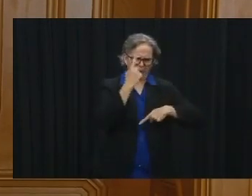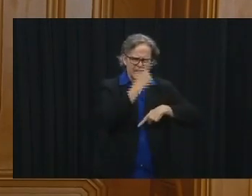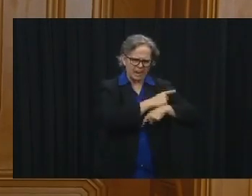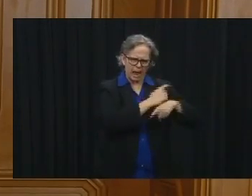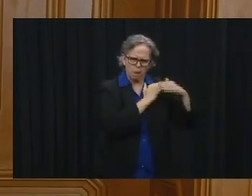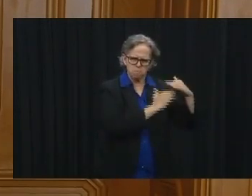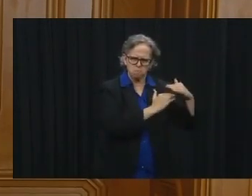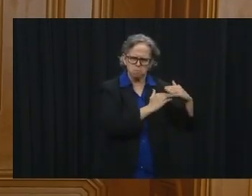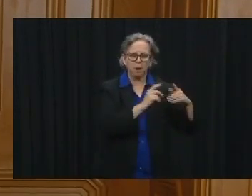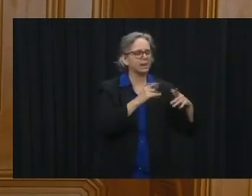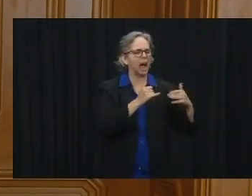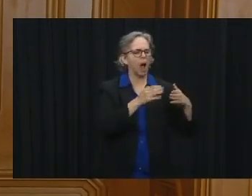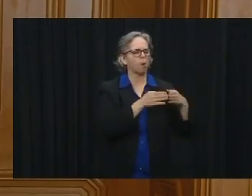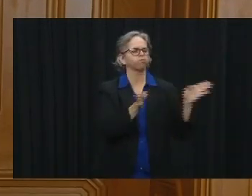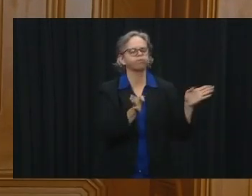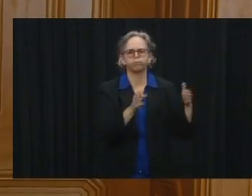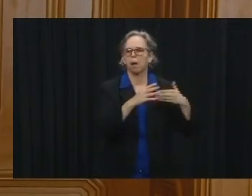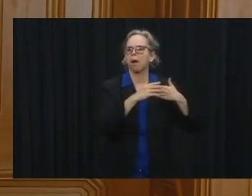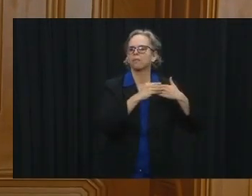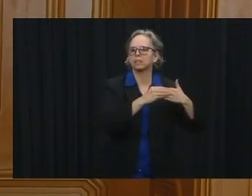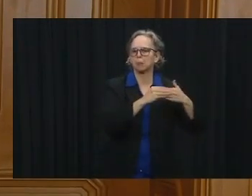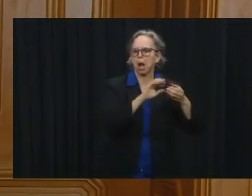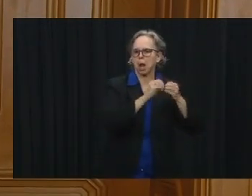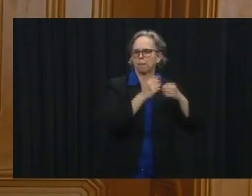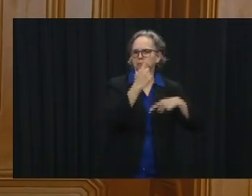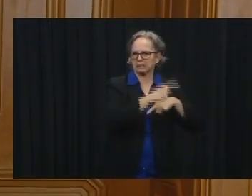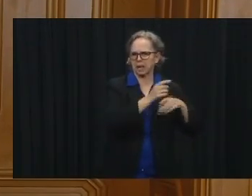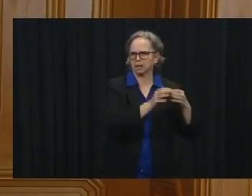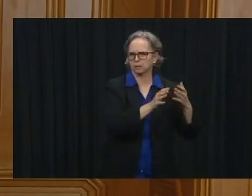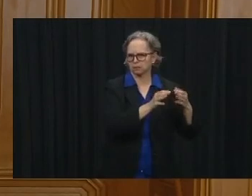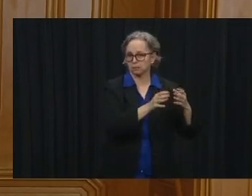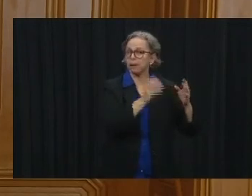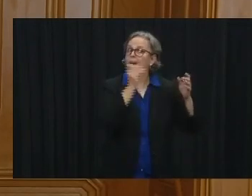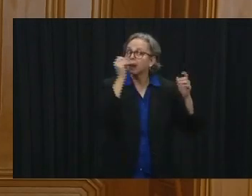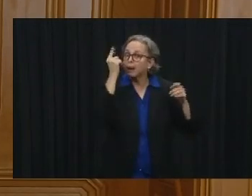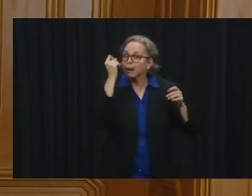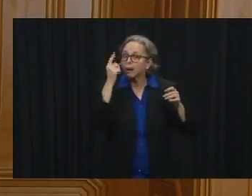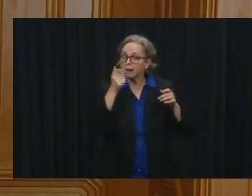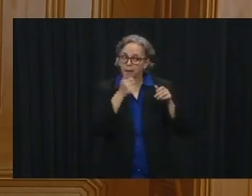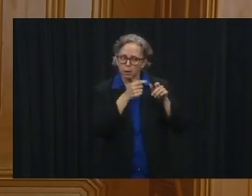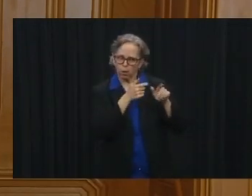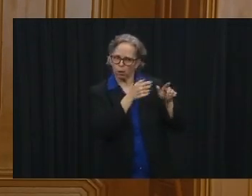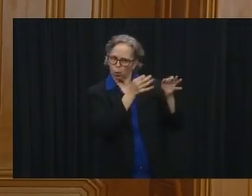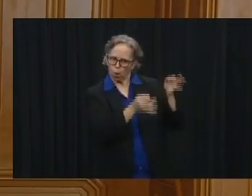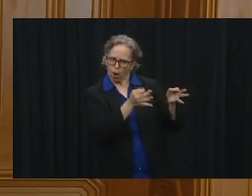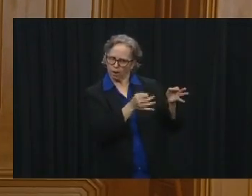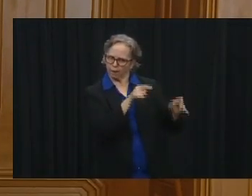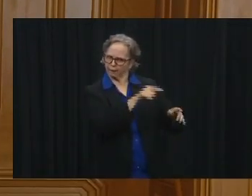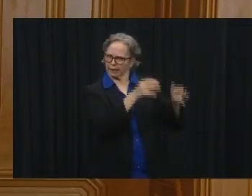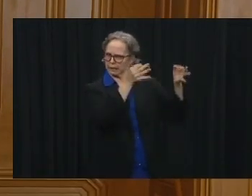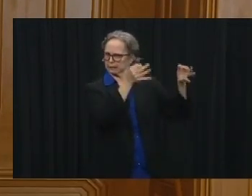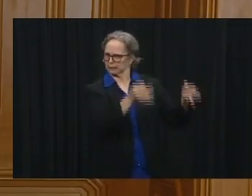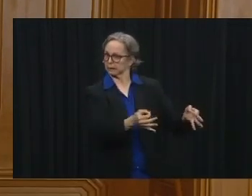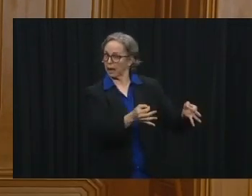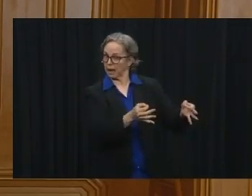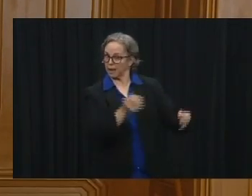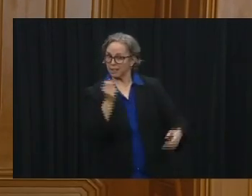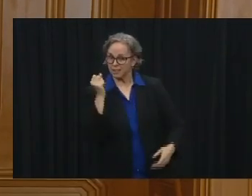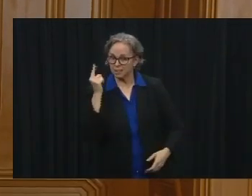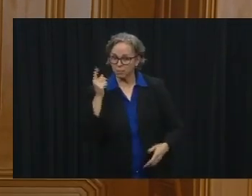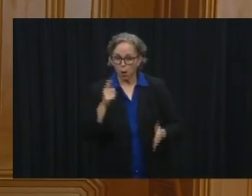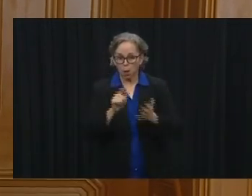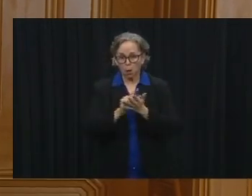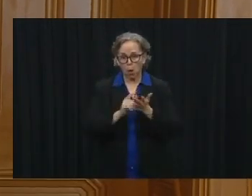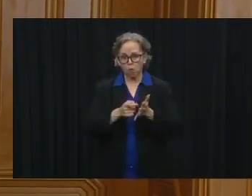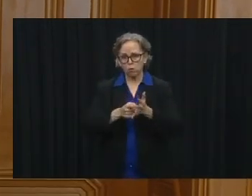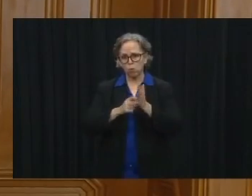of the court, but the legislature in this bill has relieved them of the obligation to move forward on those